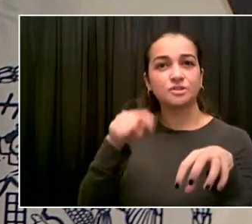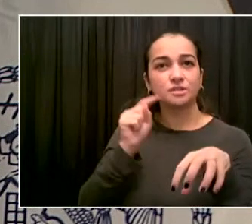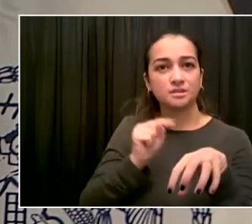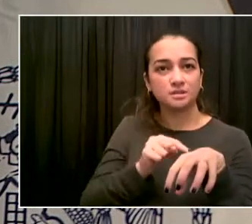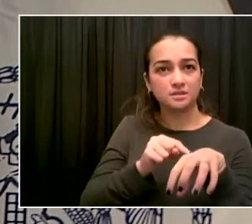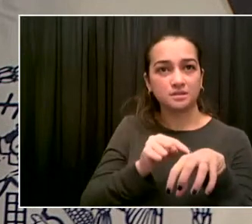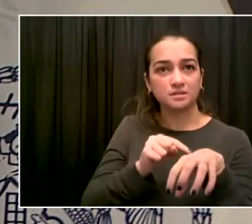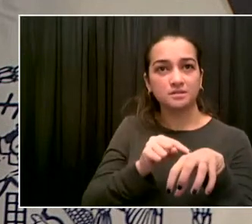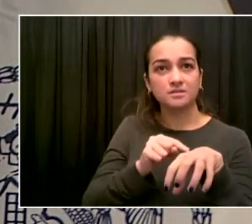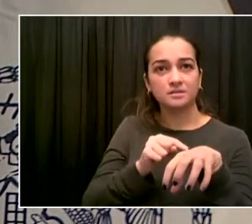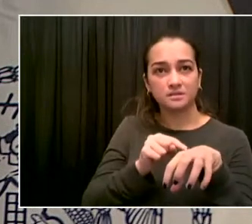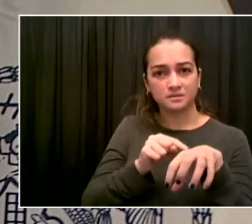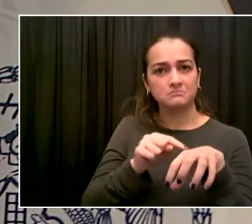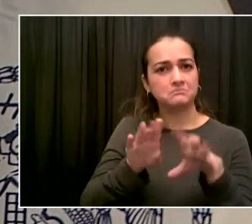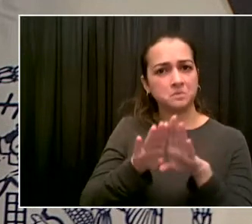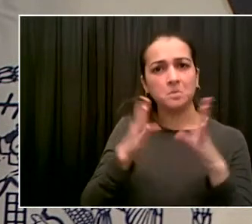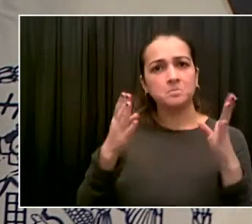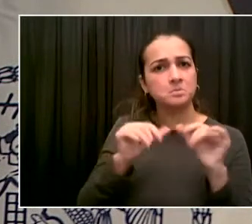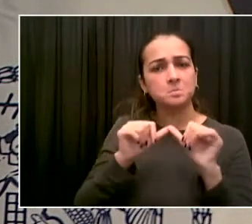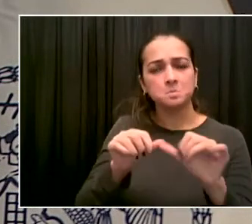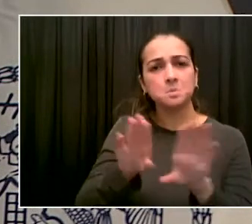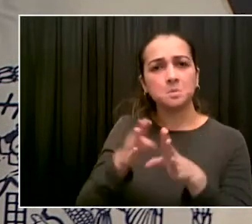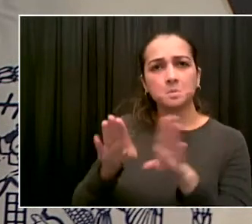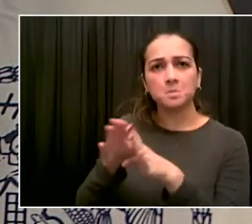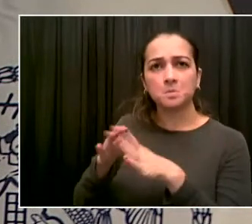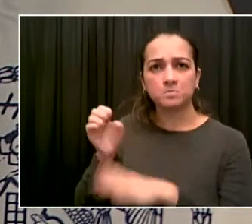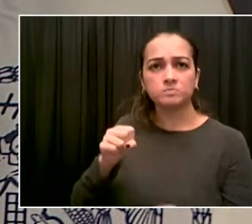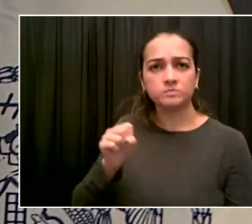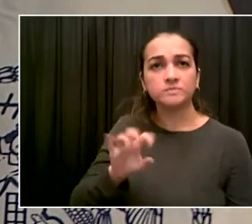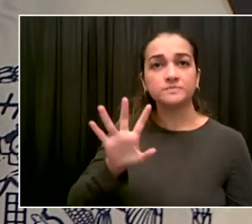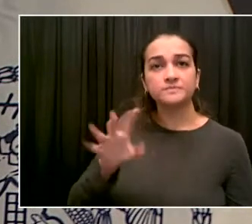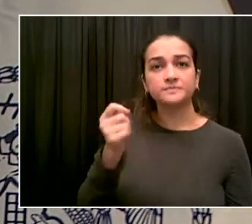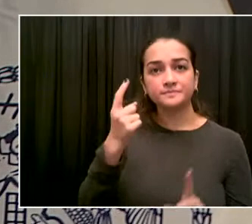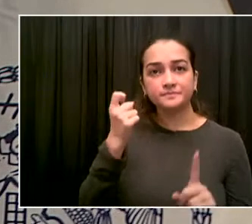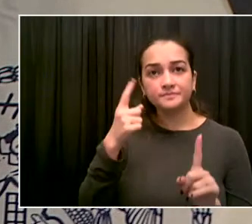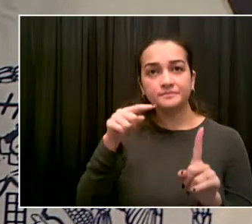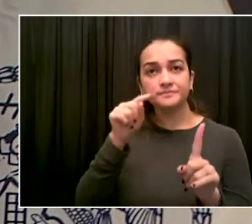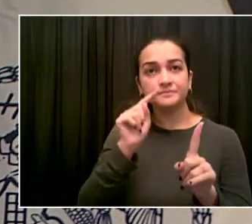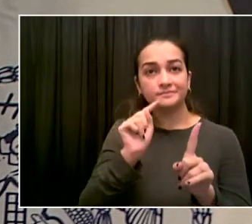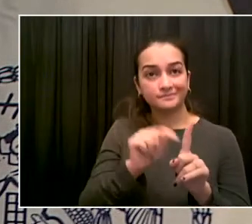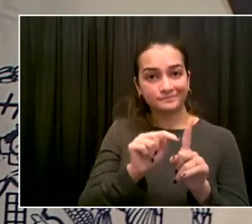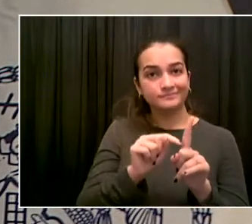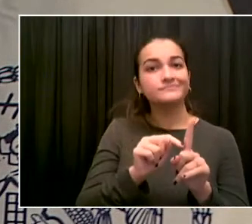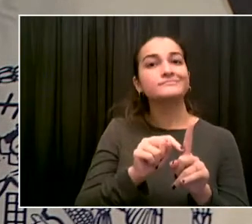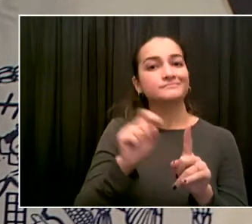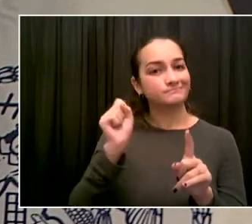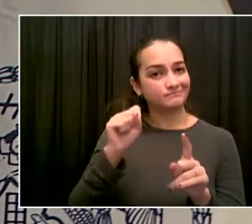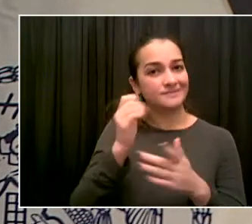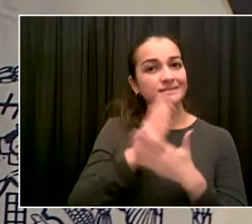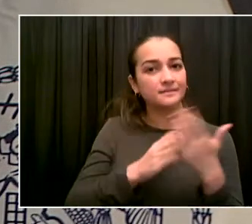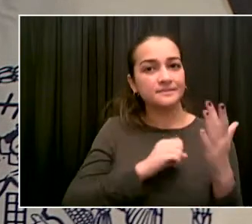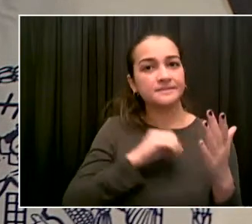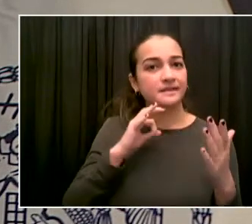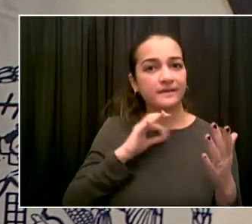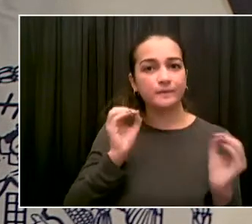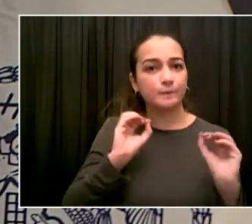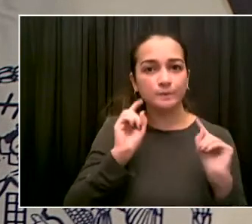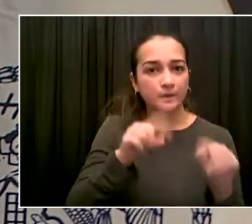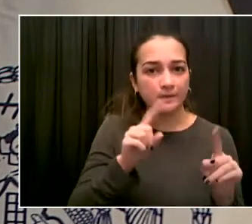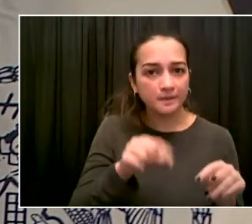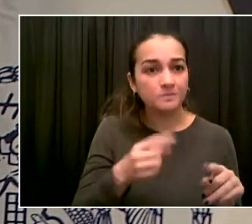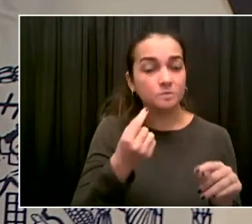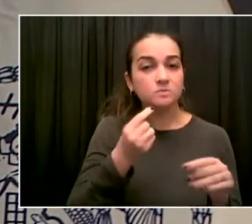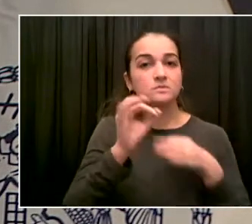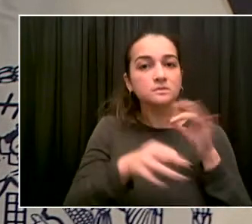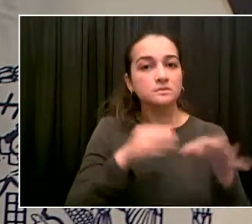different times in firehouses. The important thing is the ability to make a quick response. Response time is strong and consistent.